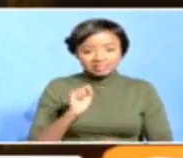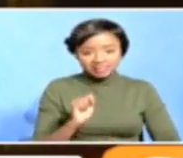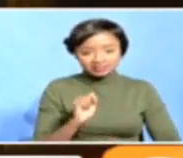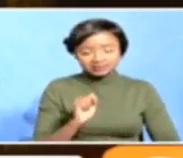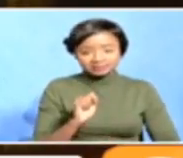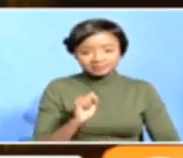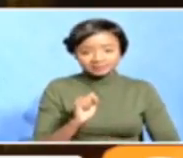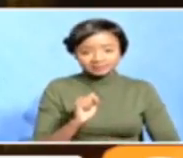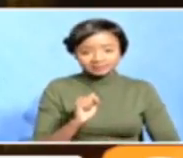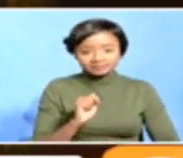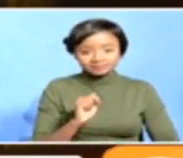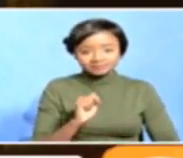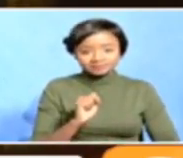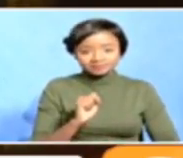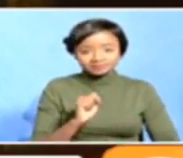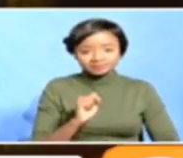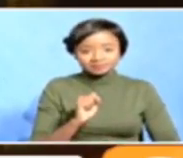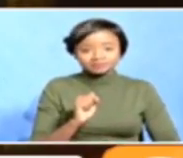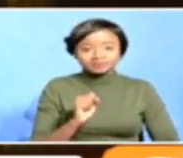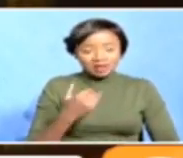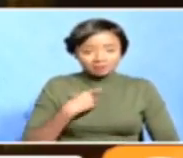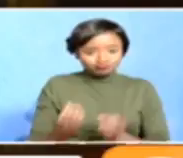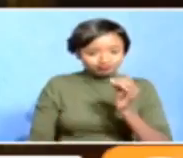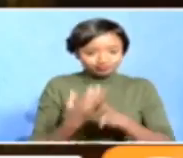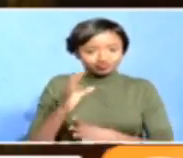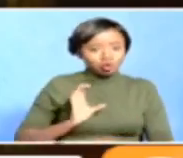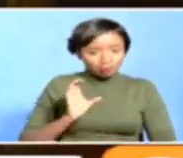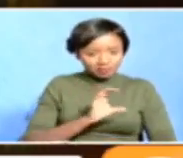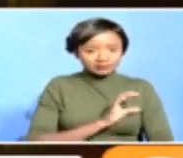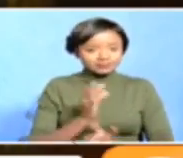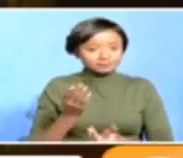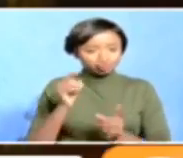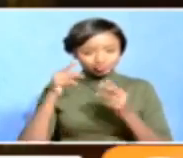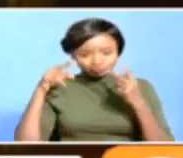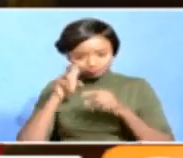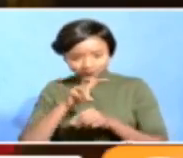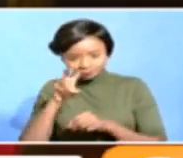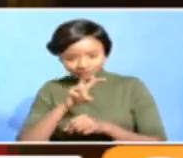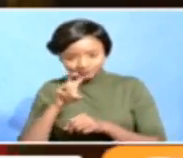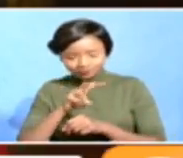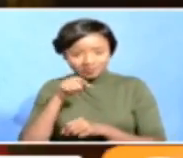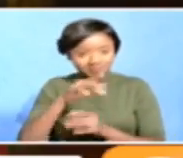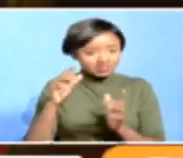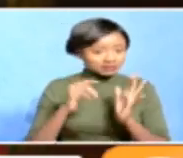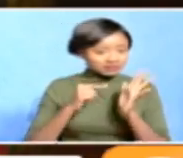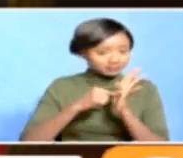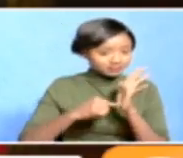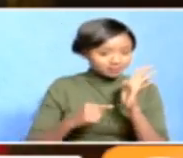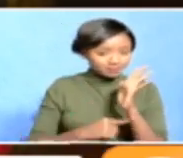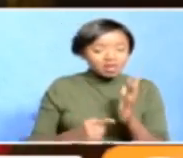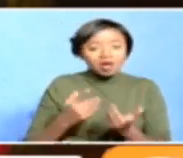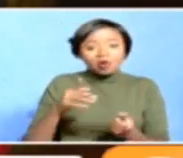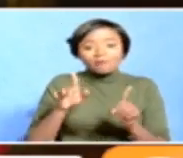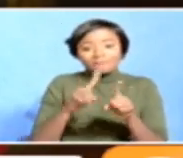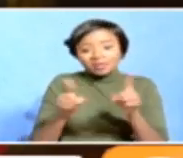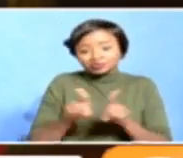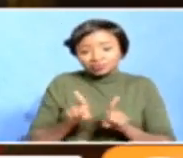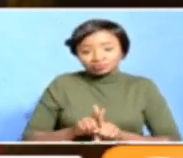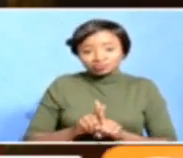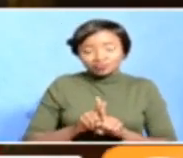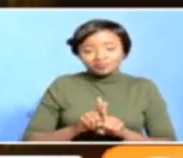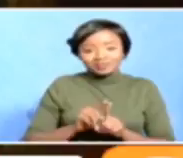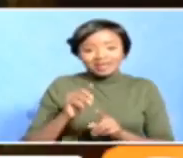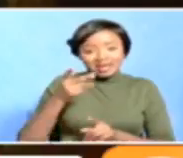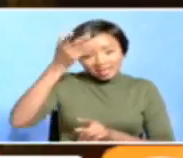called convened a conciliatory committee to look into these matters, which according to the Kenya National Union of Nurses Secretary General